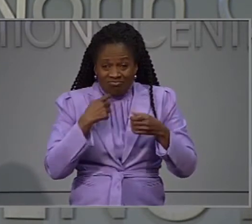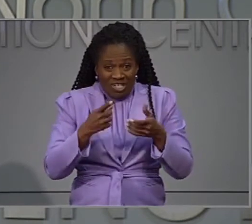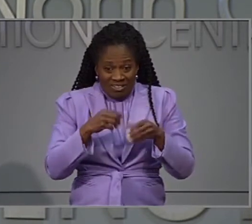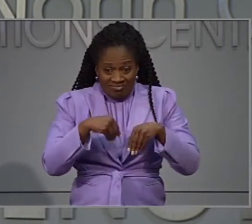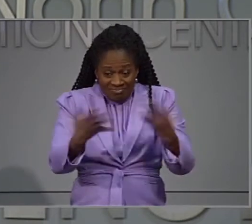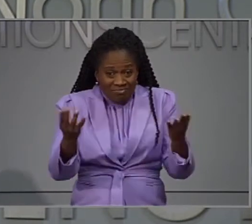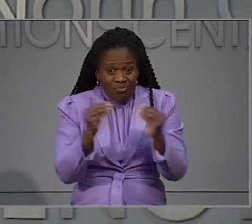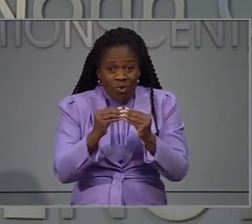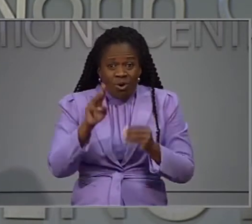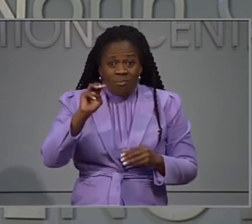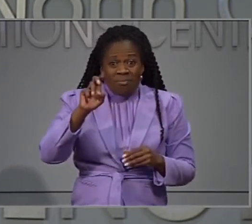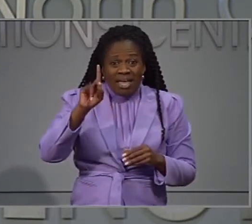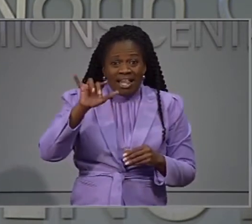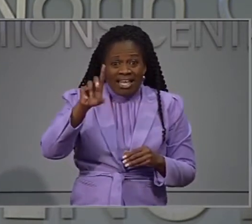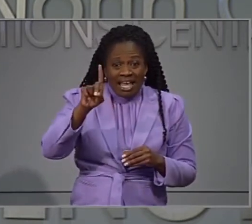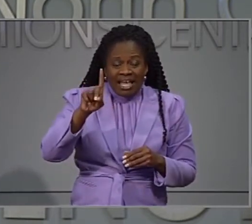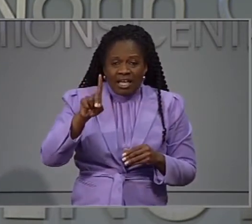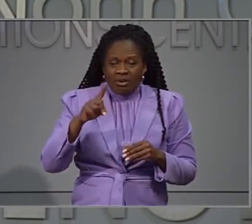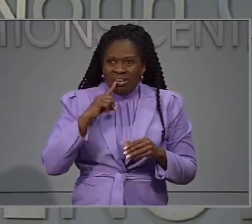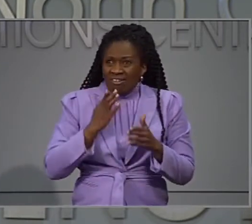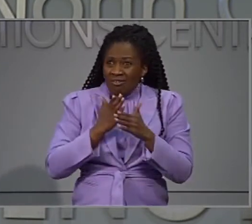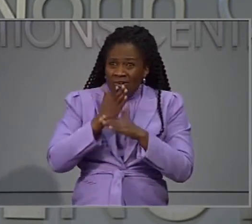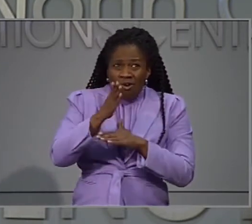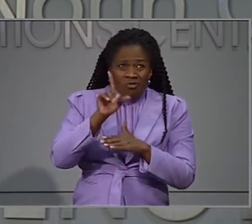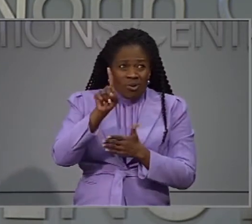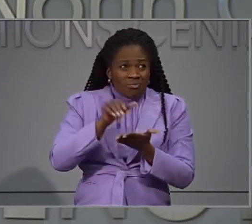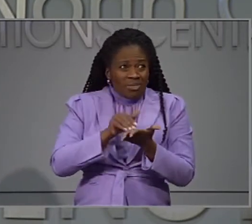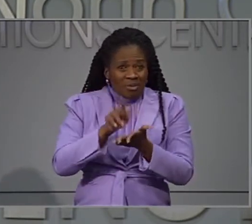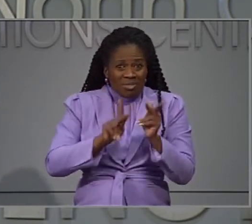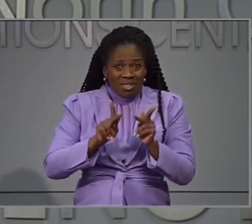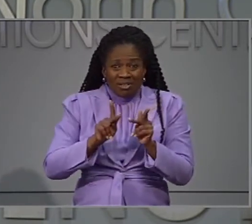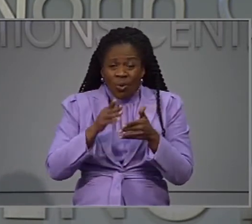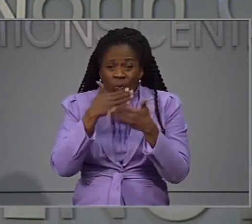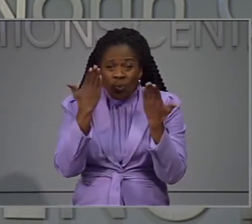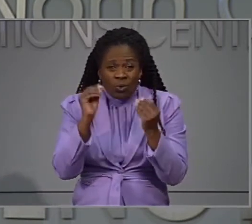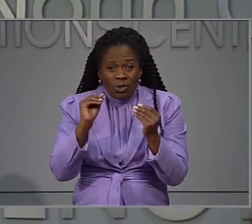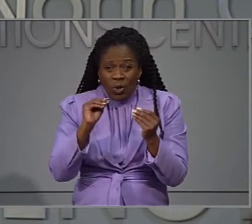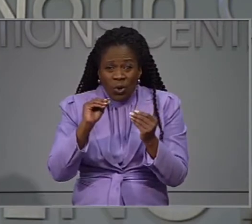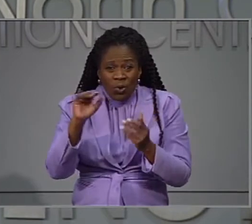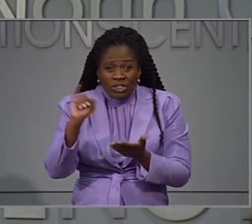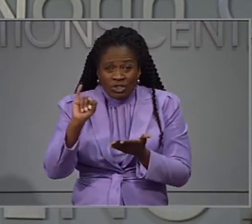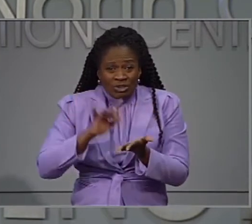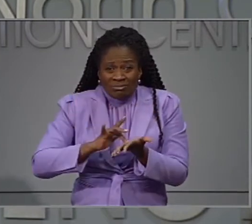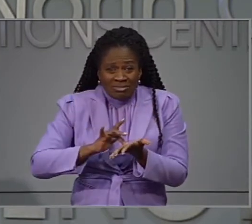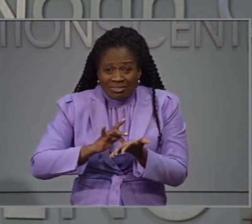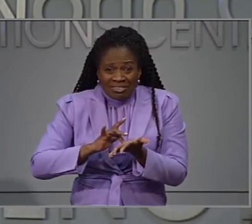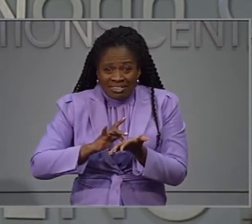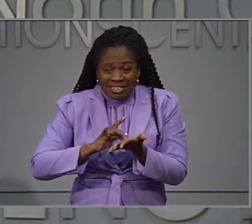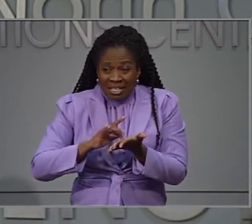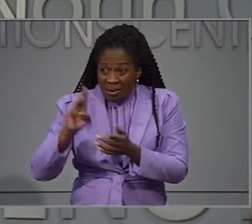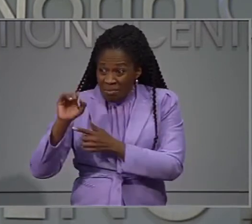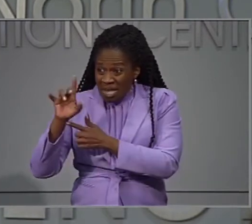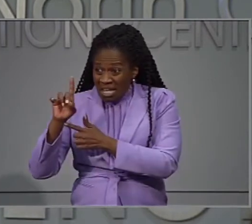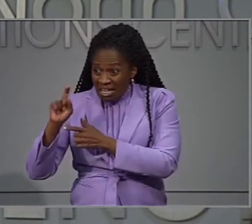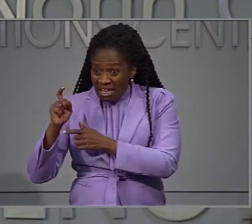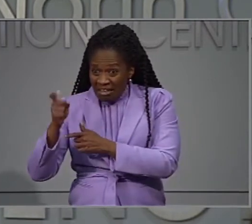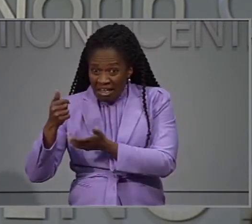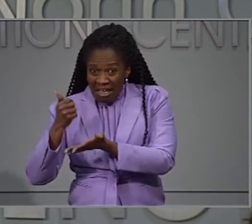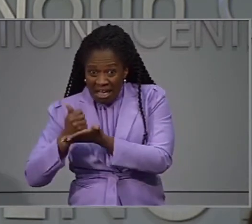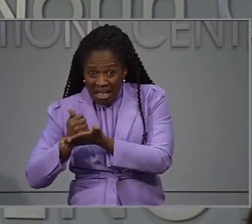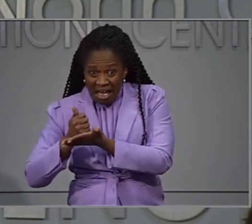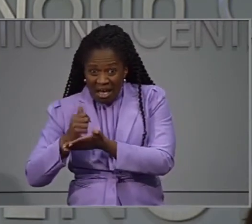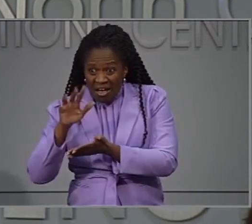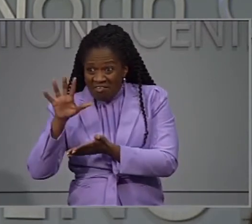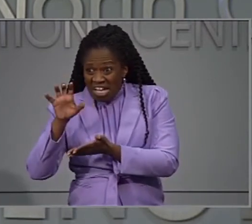We have over 1 million people without health insurance, and expanding Medicaid would help 500,000 to 600,000